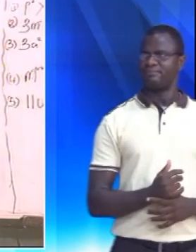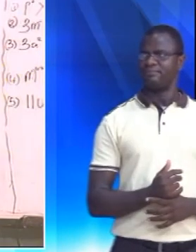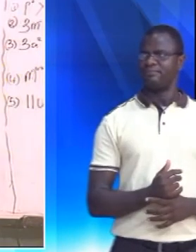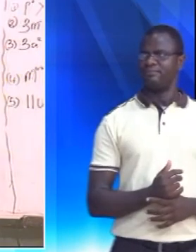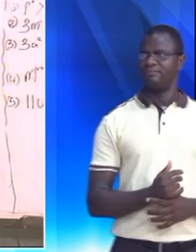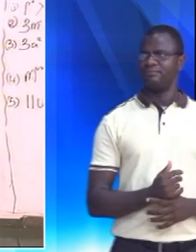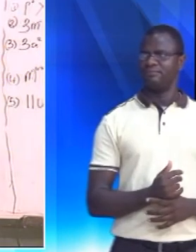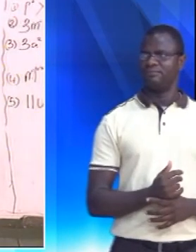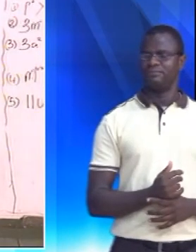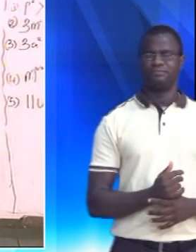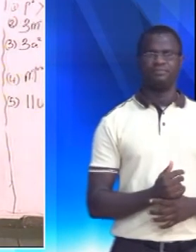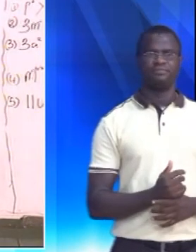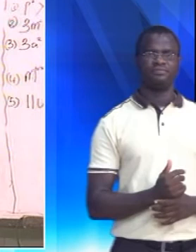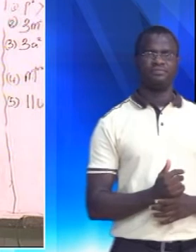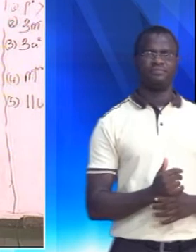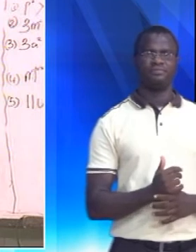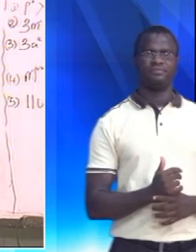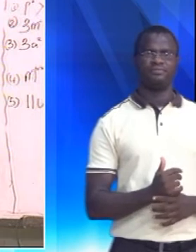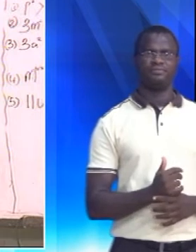says